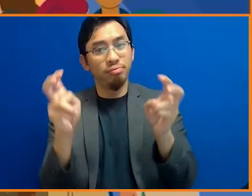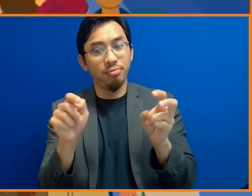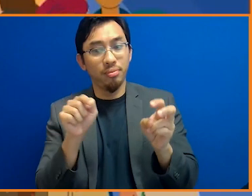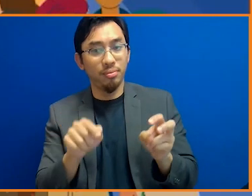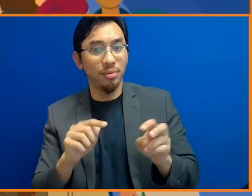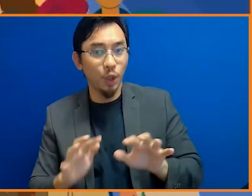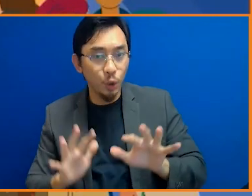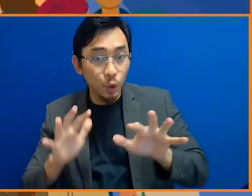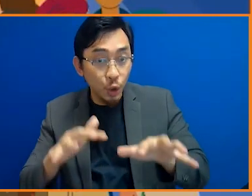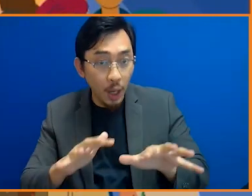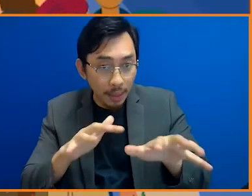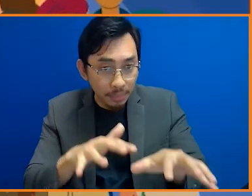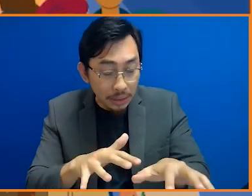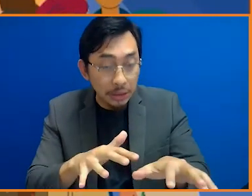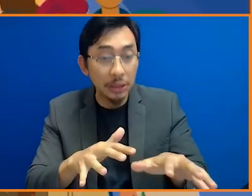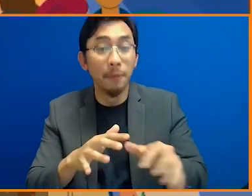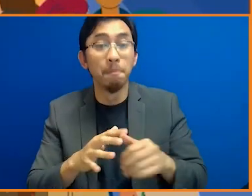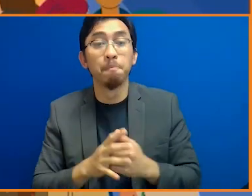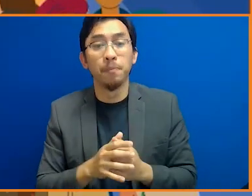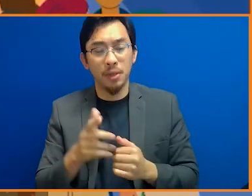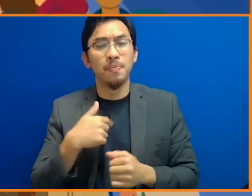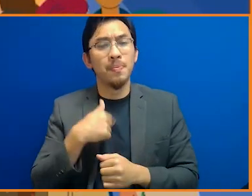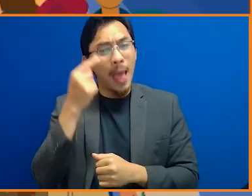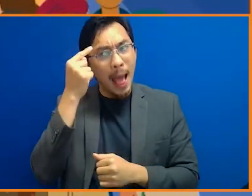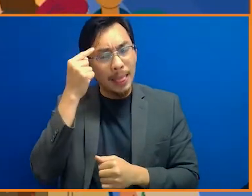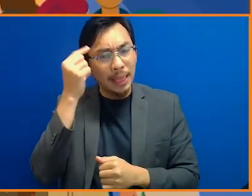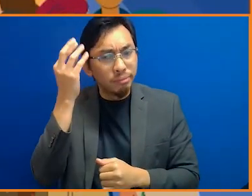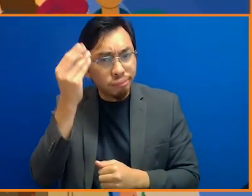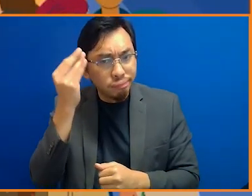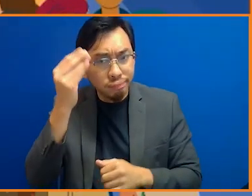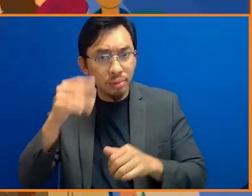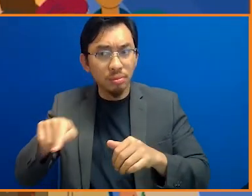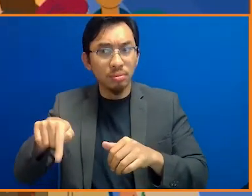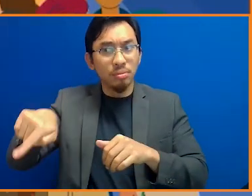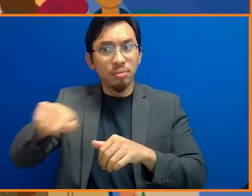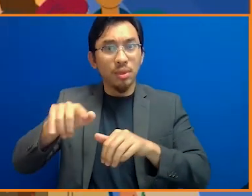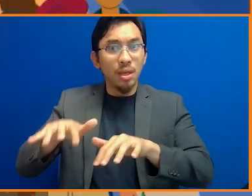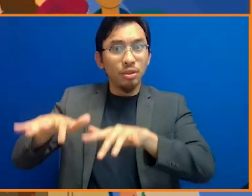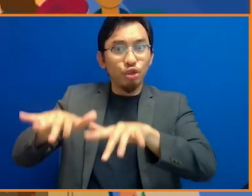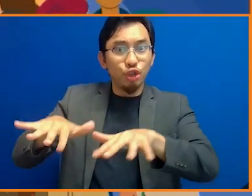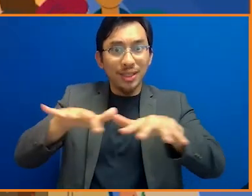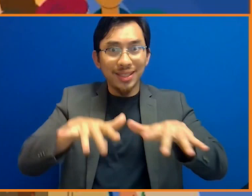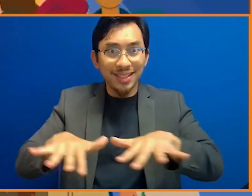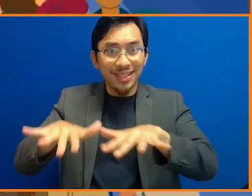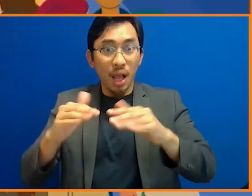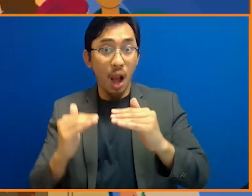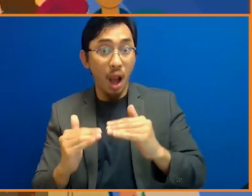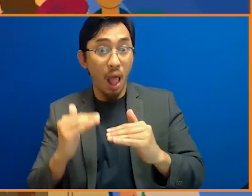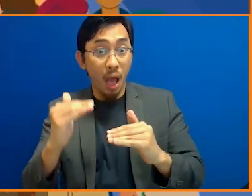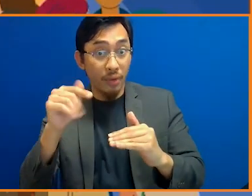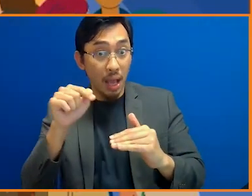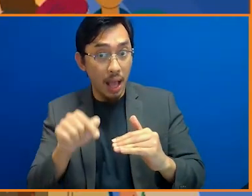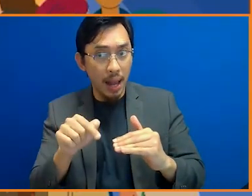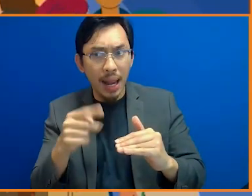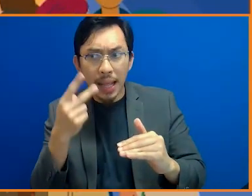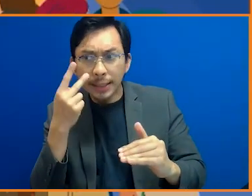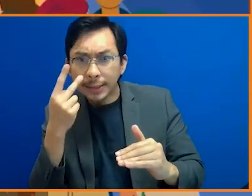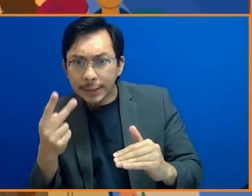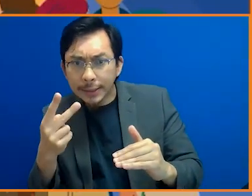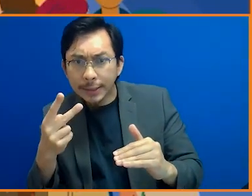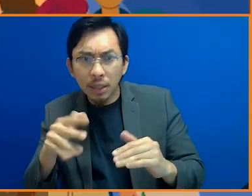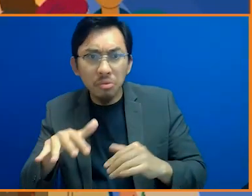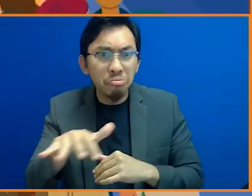course, if we talk about tsunami, we have to consider the sea level, which is